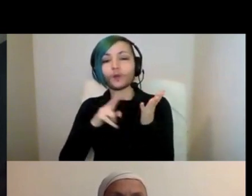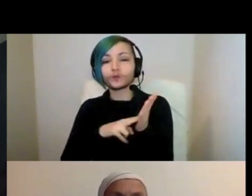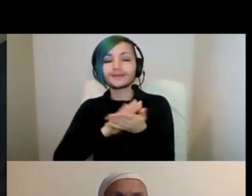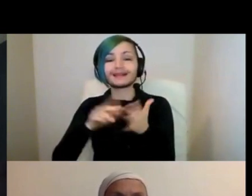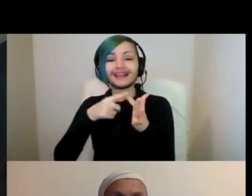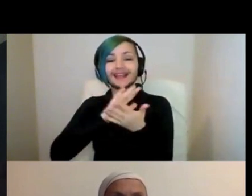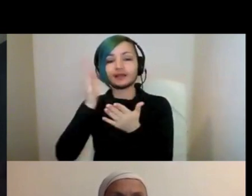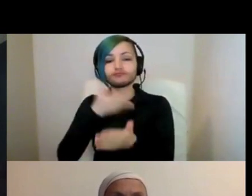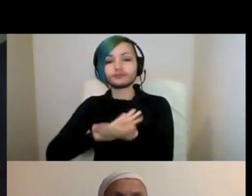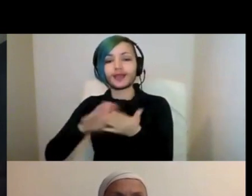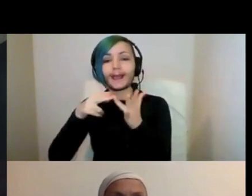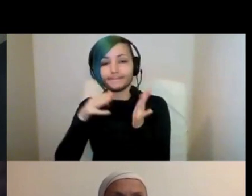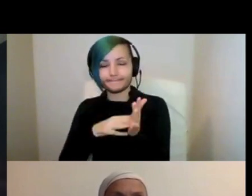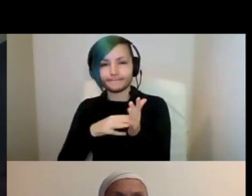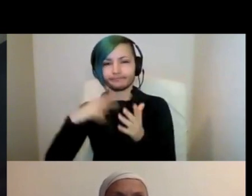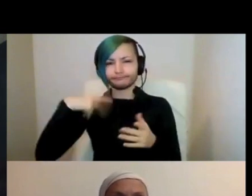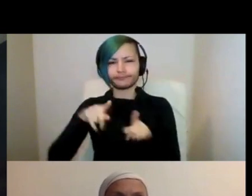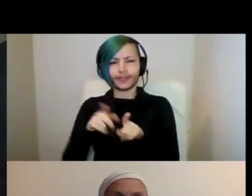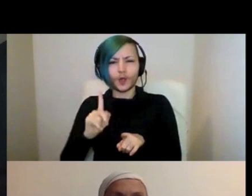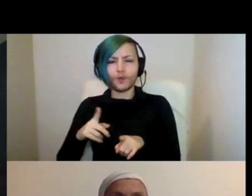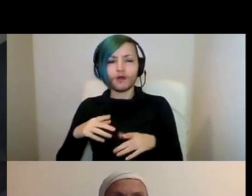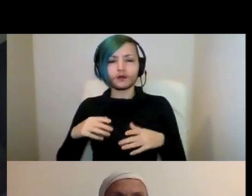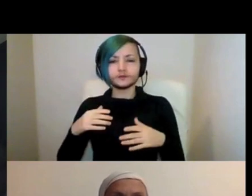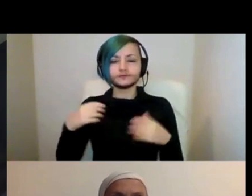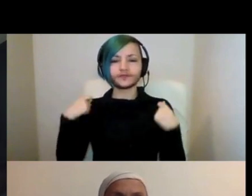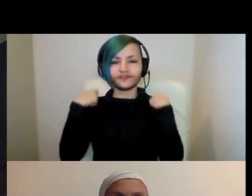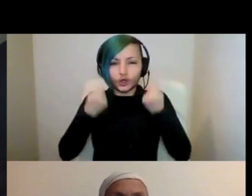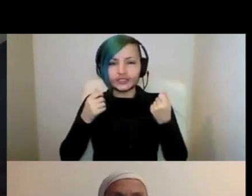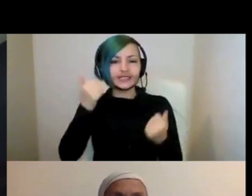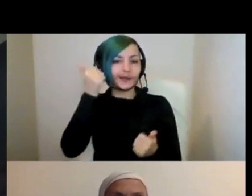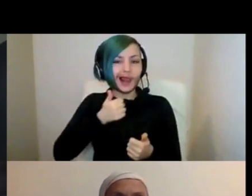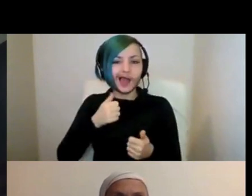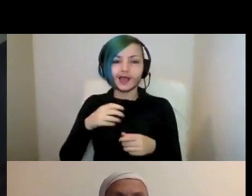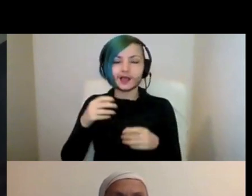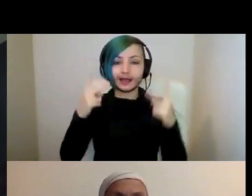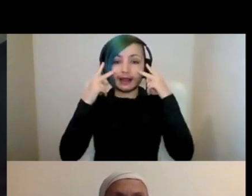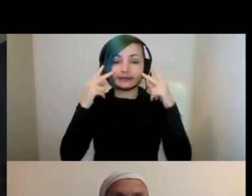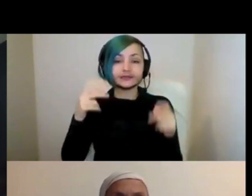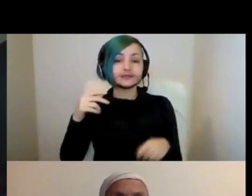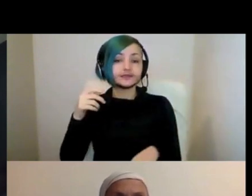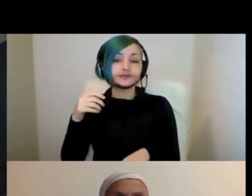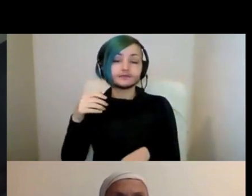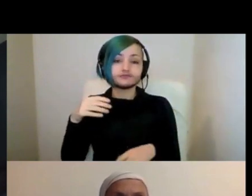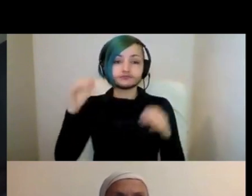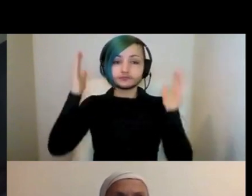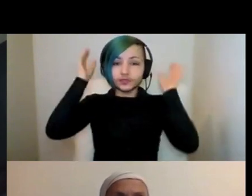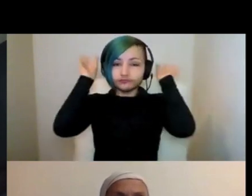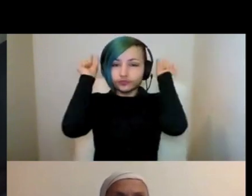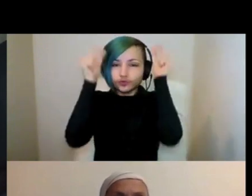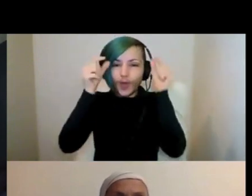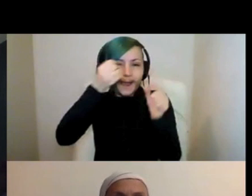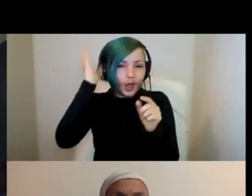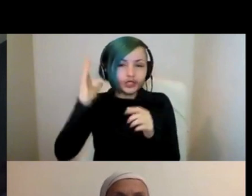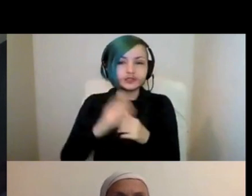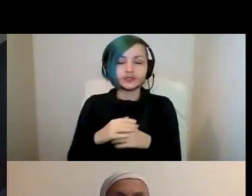am wearing a black hoodie and I have short blonde hair, wearing black glasses, and I'm a white man. As I mentioned